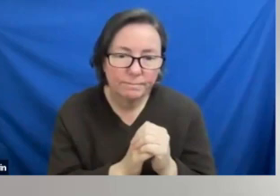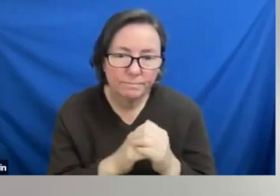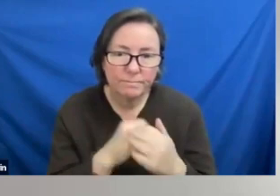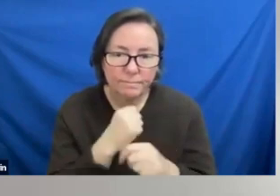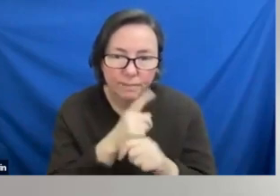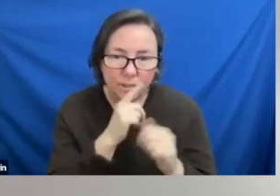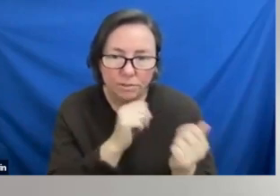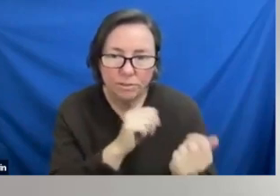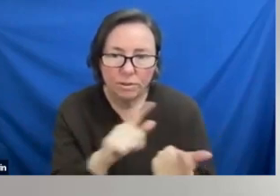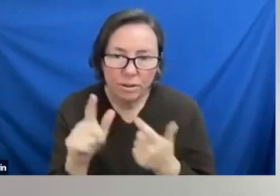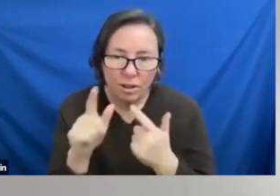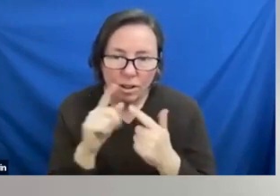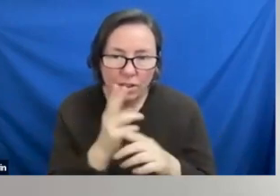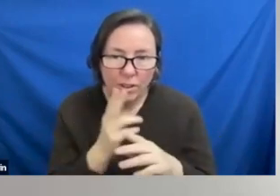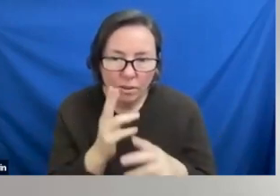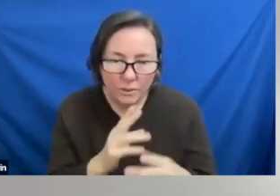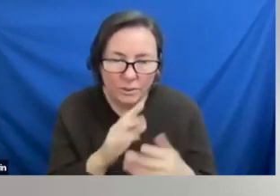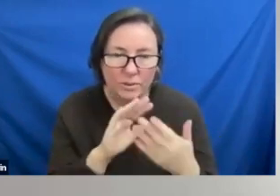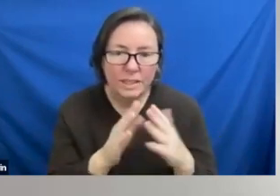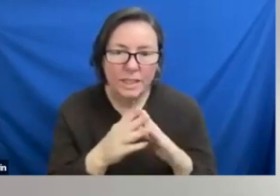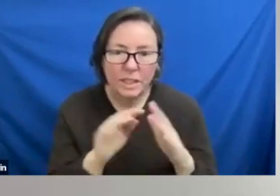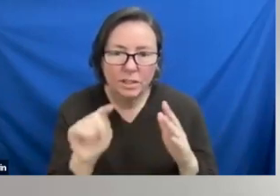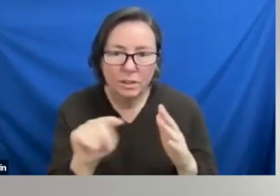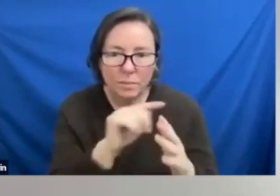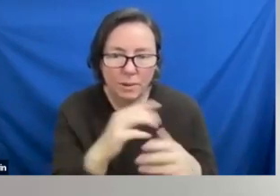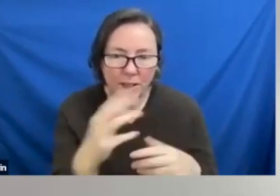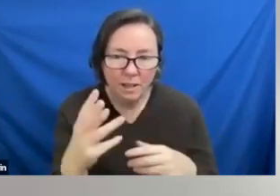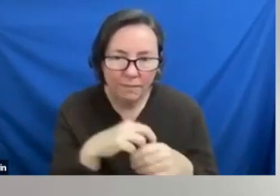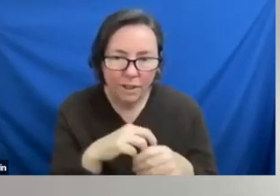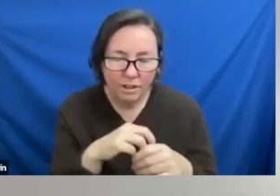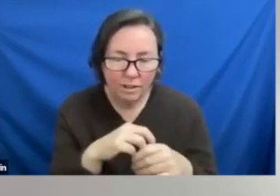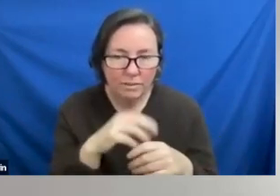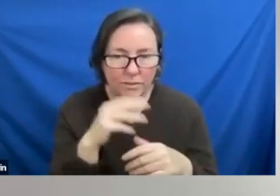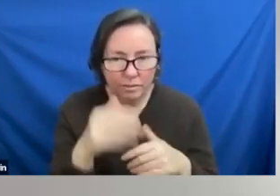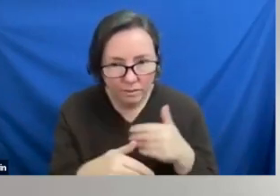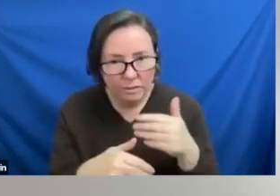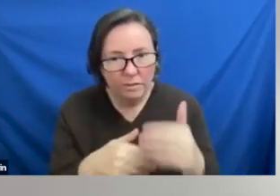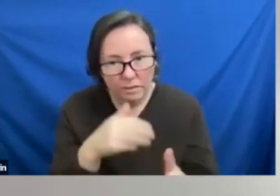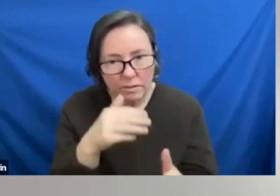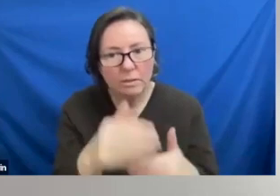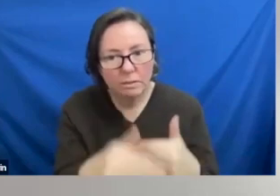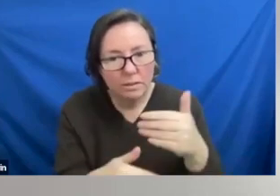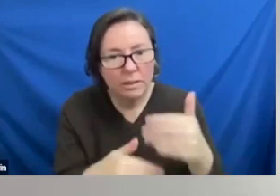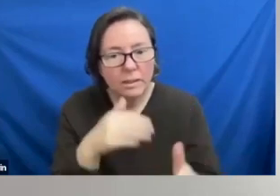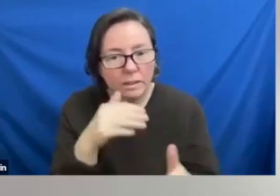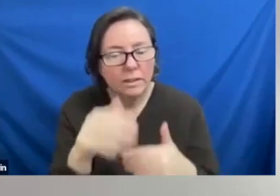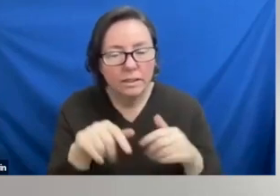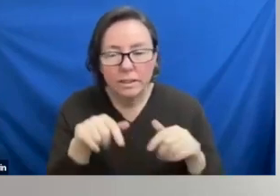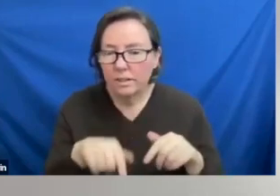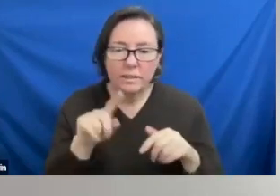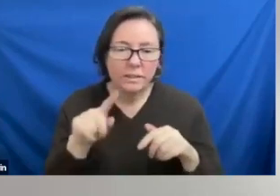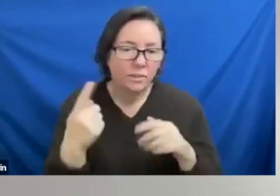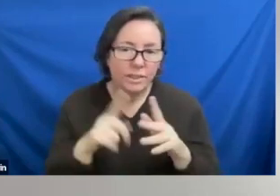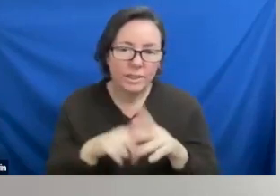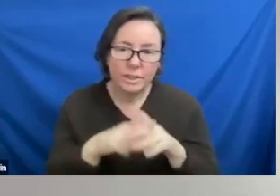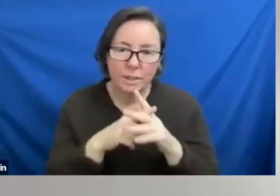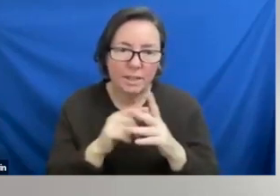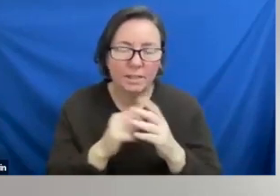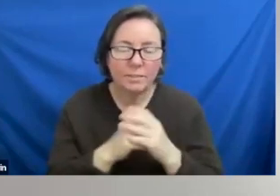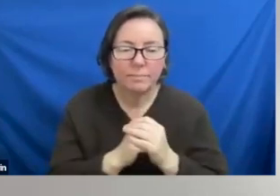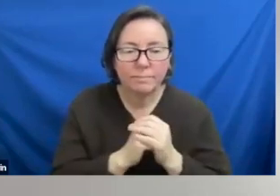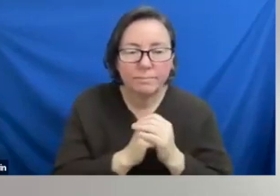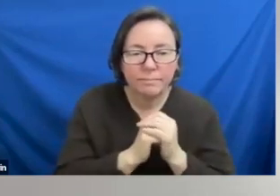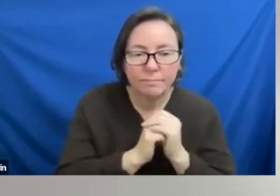and the community are involved with. So this is the beginning of the dialogue around the